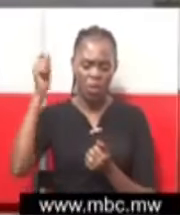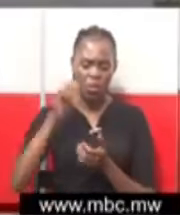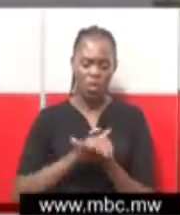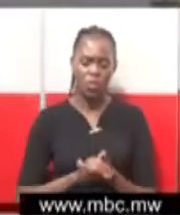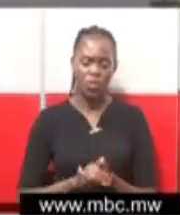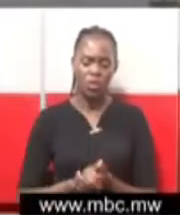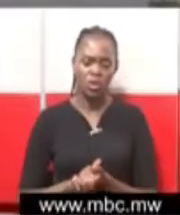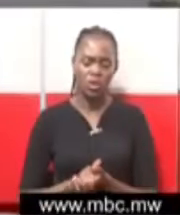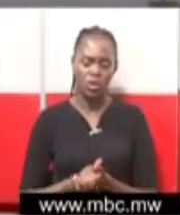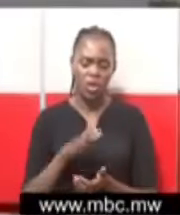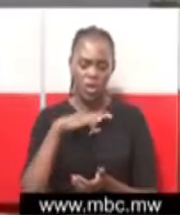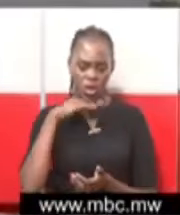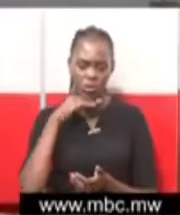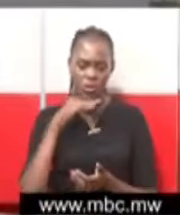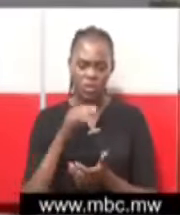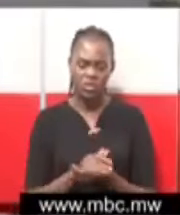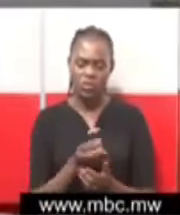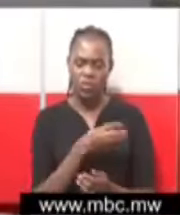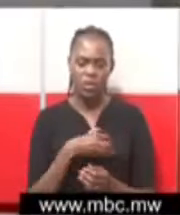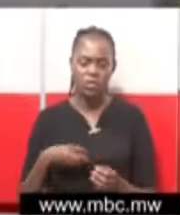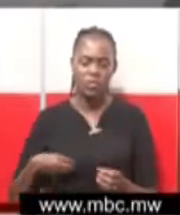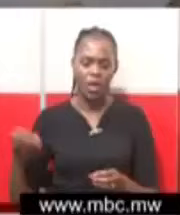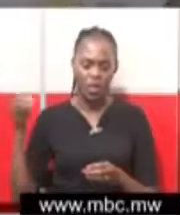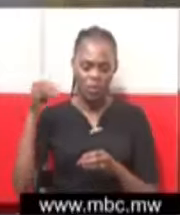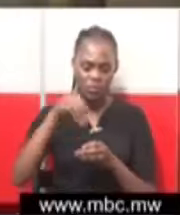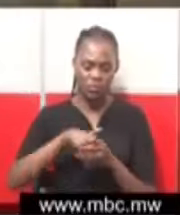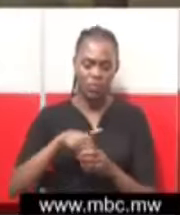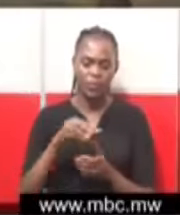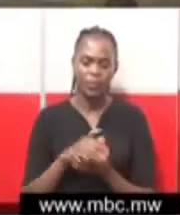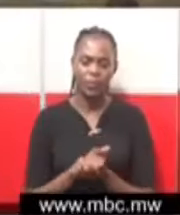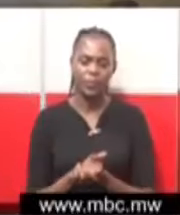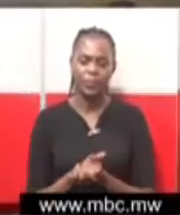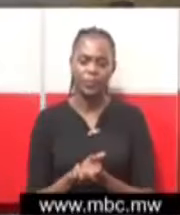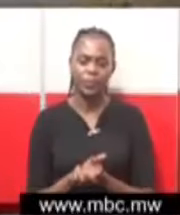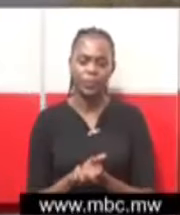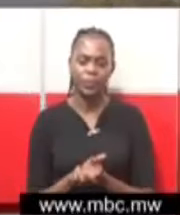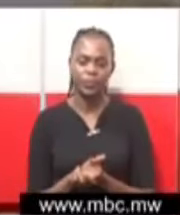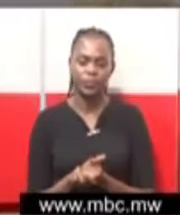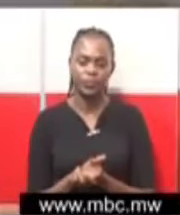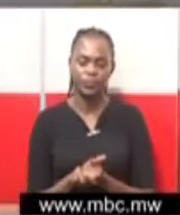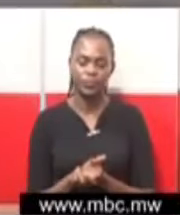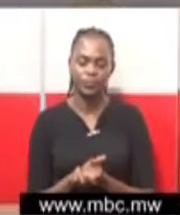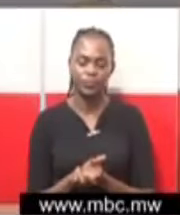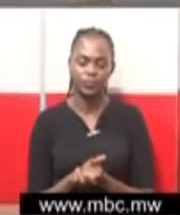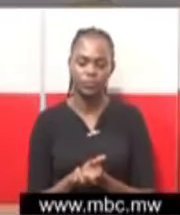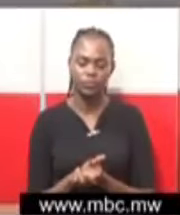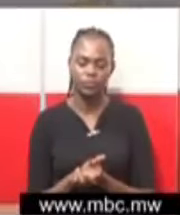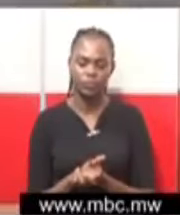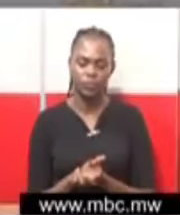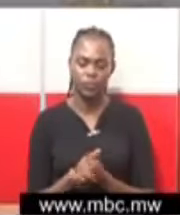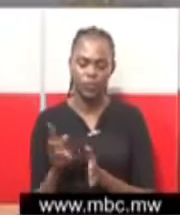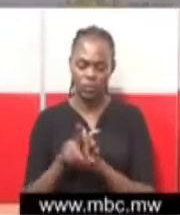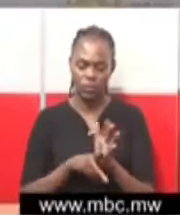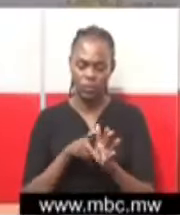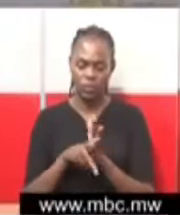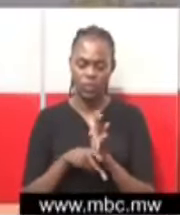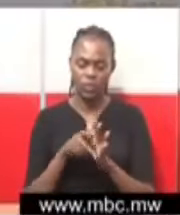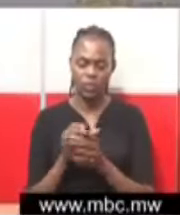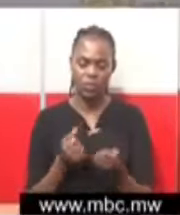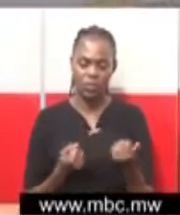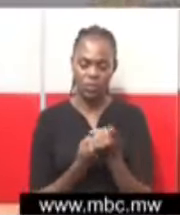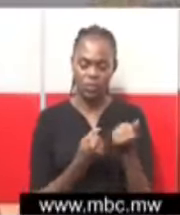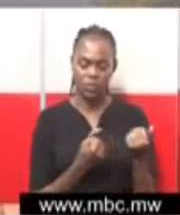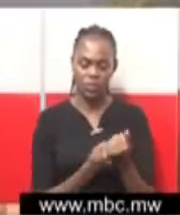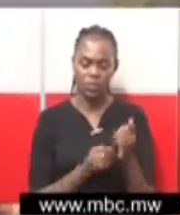50% target. And the support is coming through our bilateral cooperation. The project